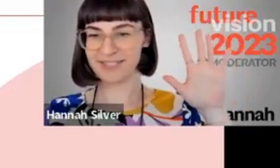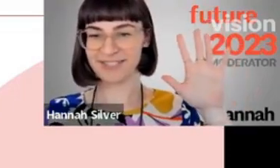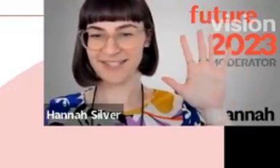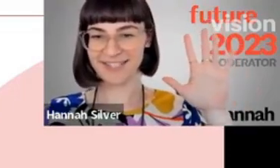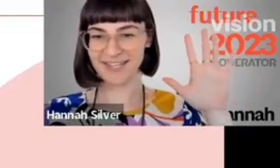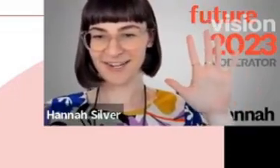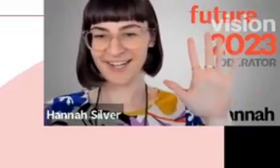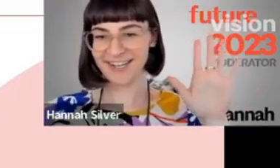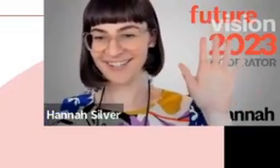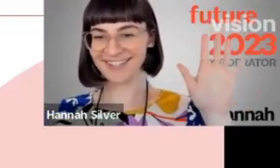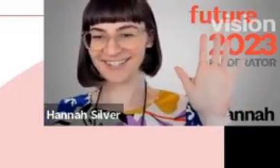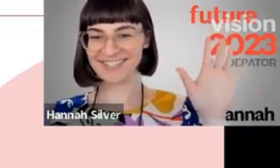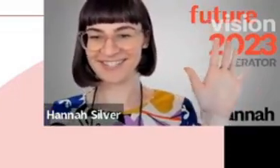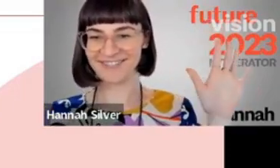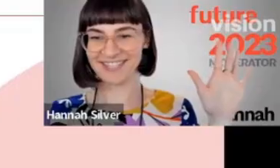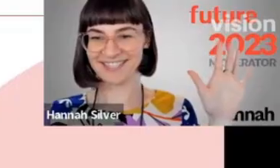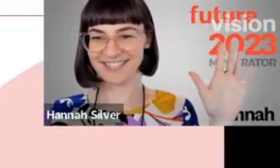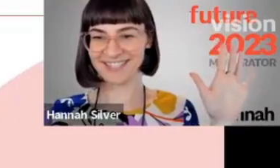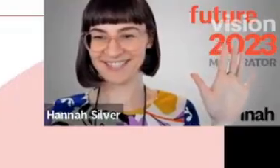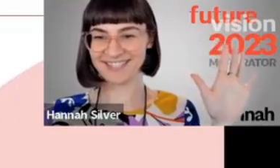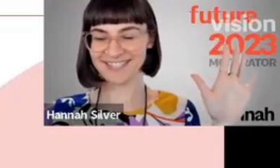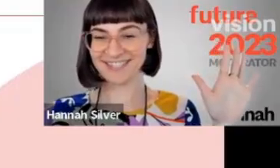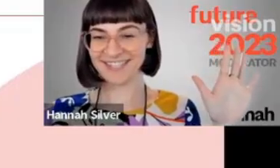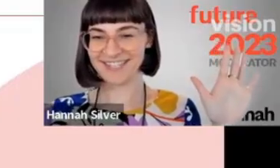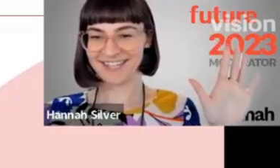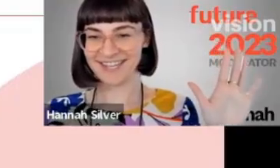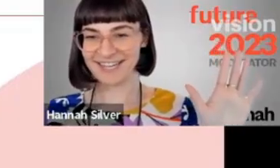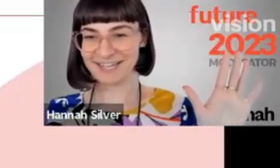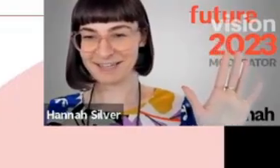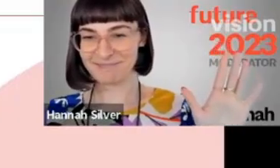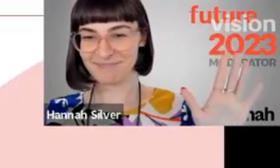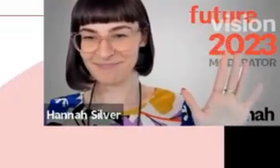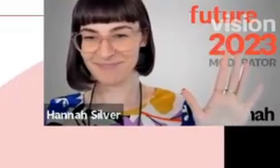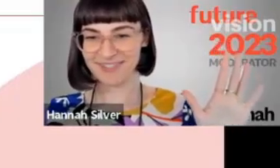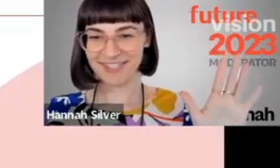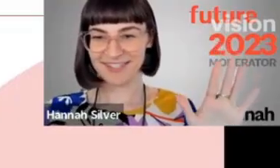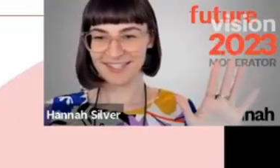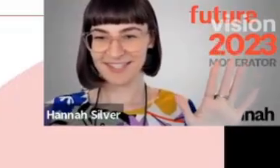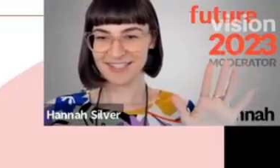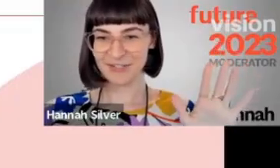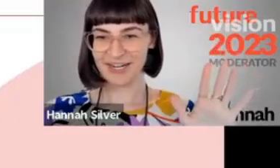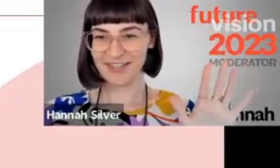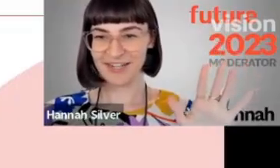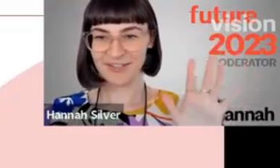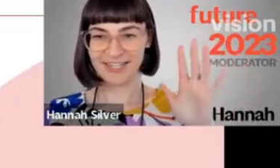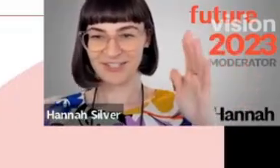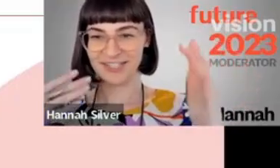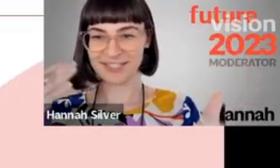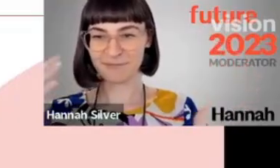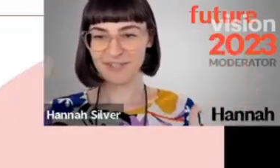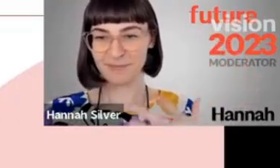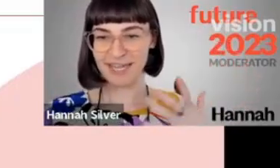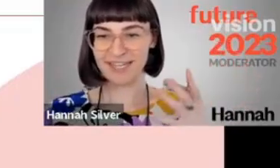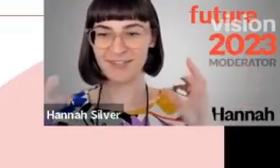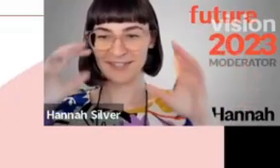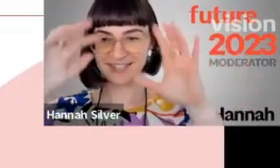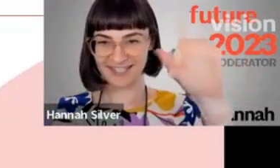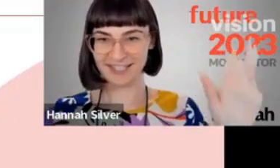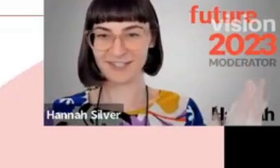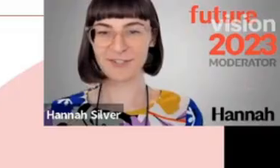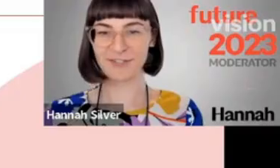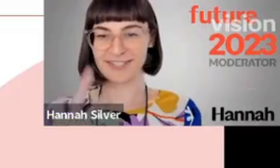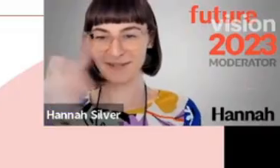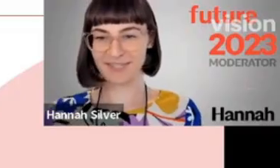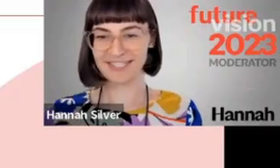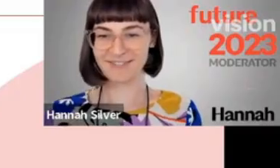promise. It's not scary. I love to see faces. This is great. And then you can actually get some feedback. You can